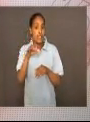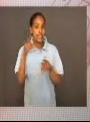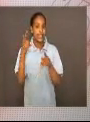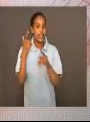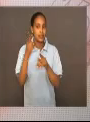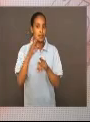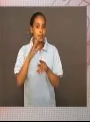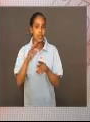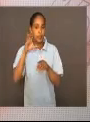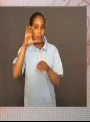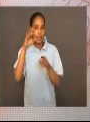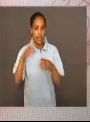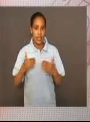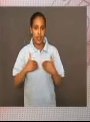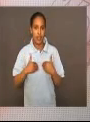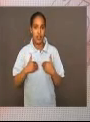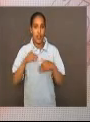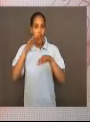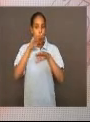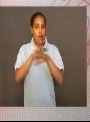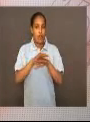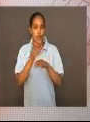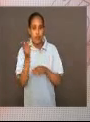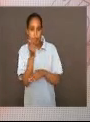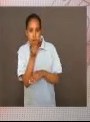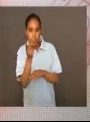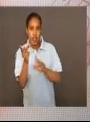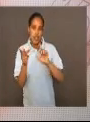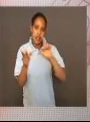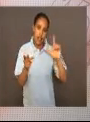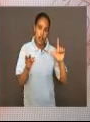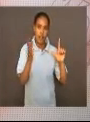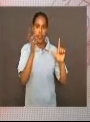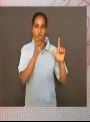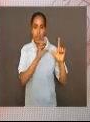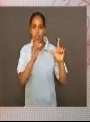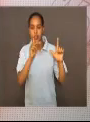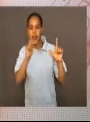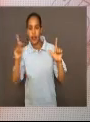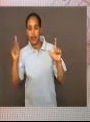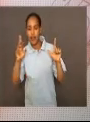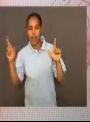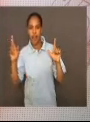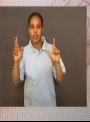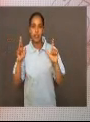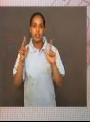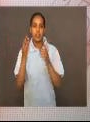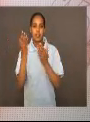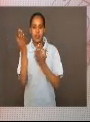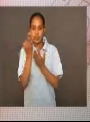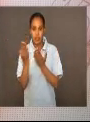be present on both the left and right side of the